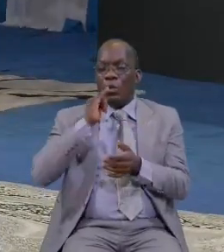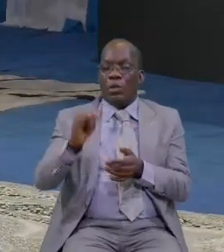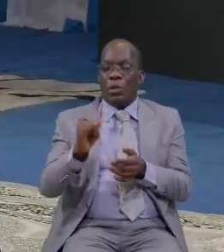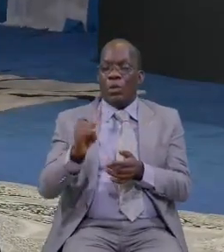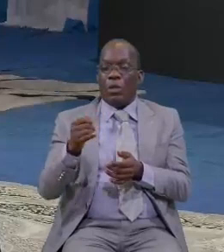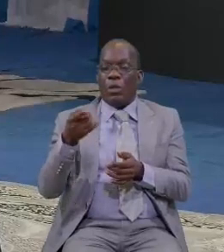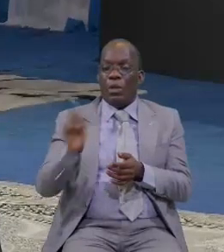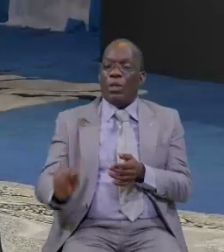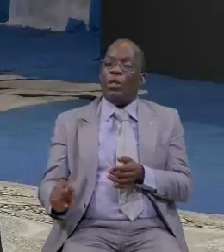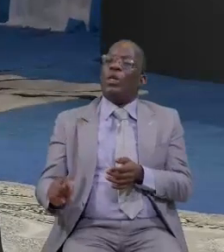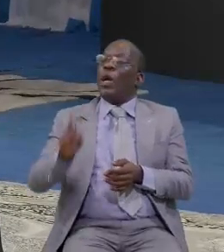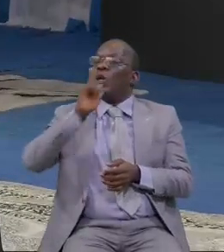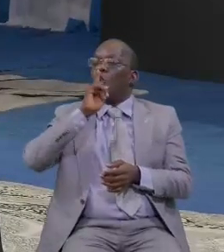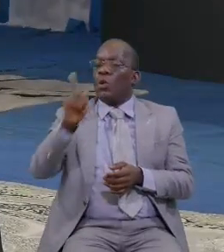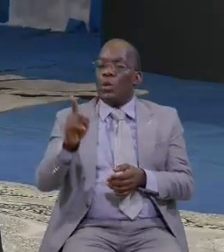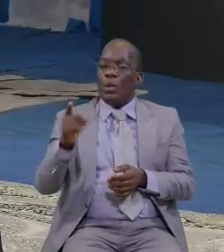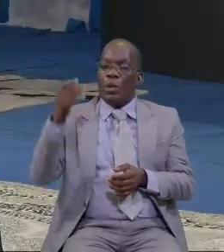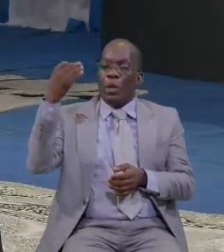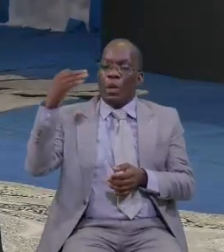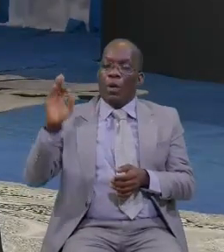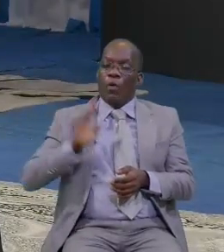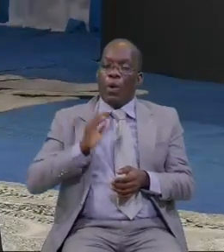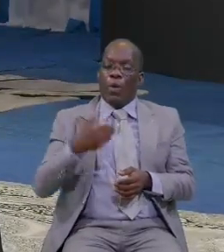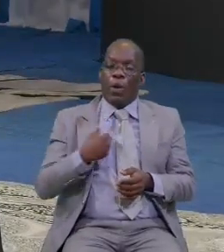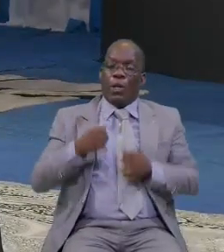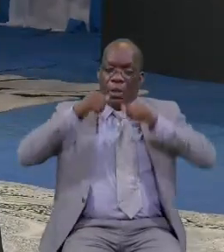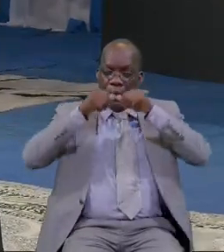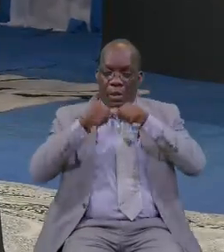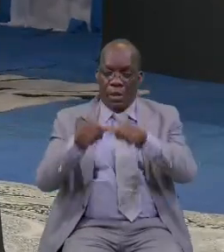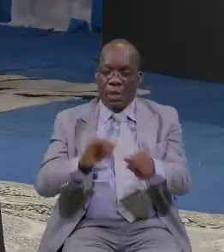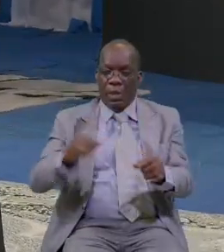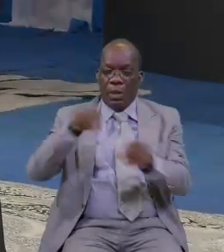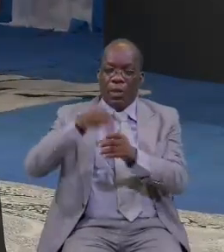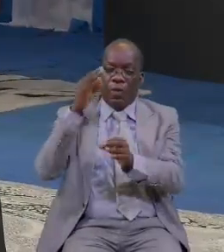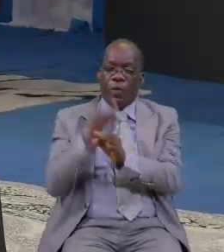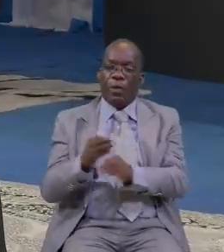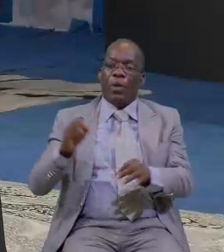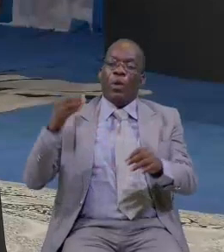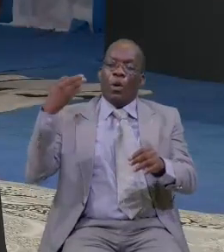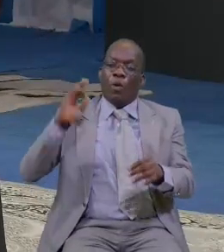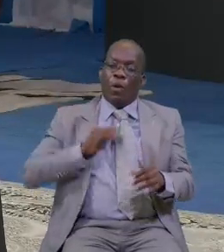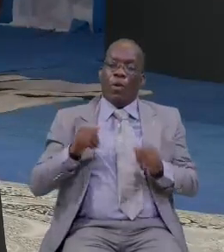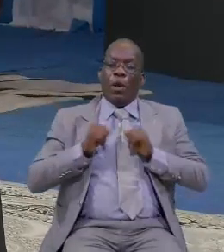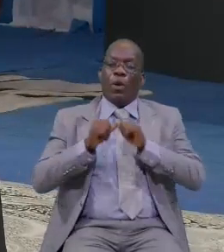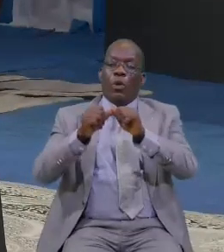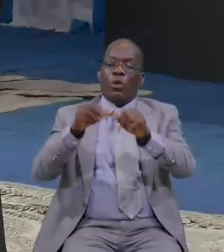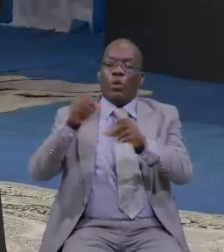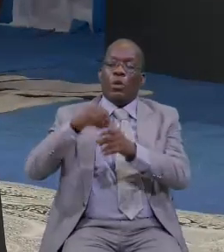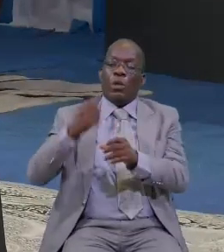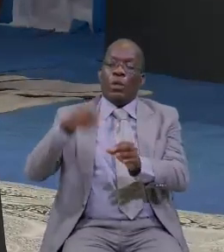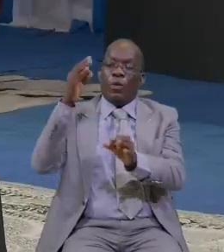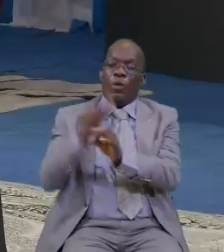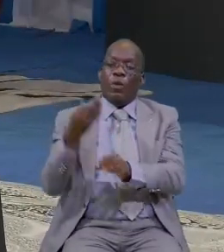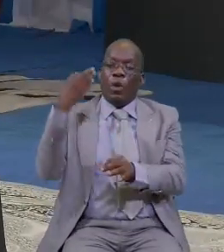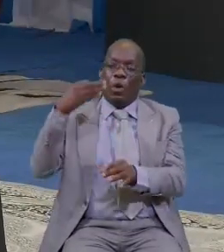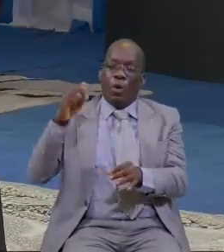guarantee of our staying in the faith, of our steadfastness in the faith, of our sustainance